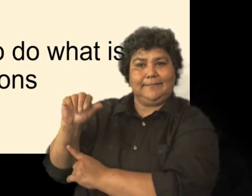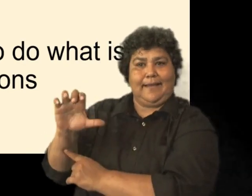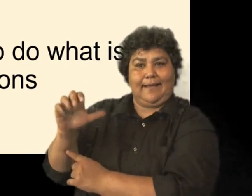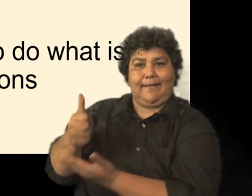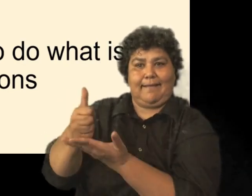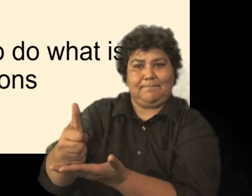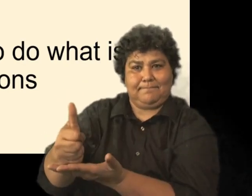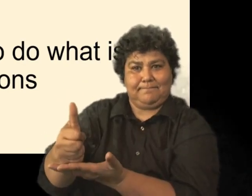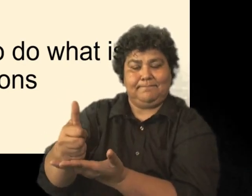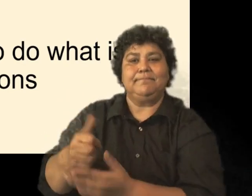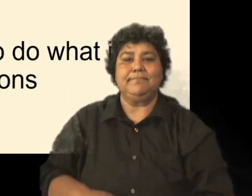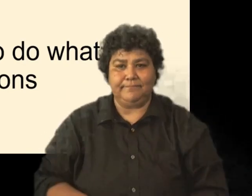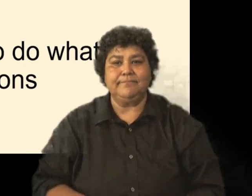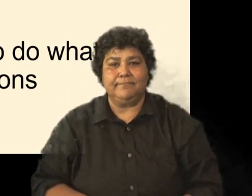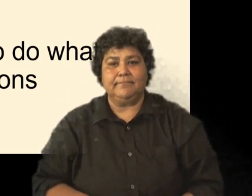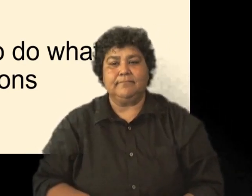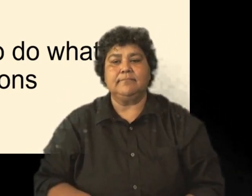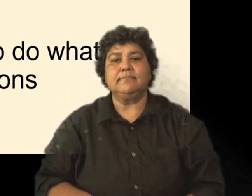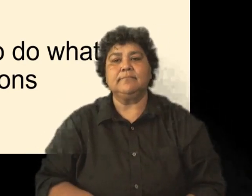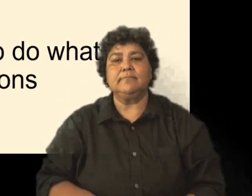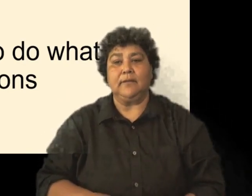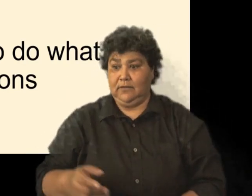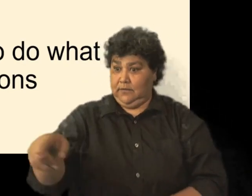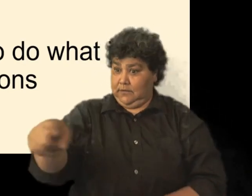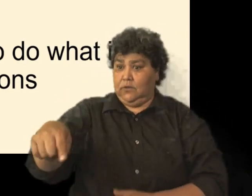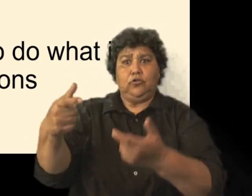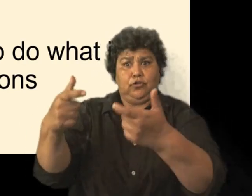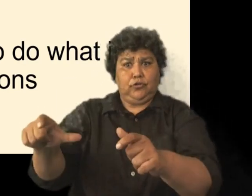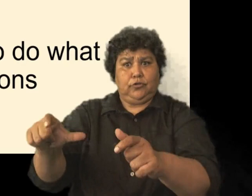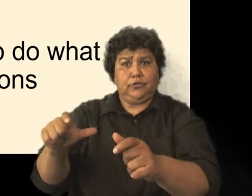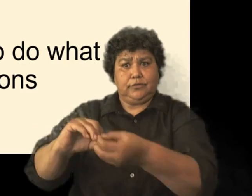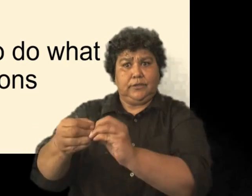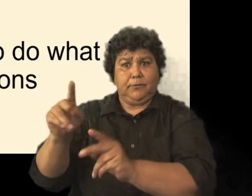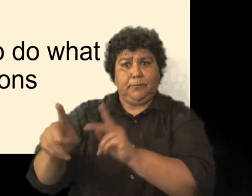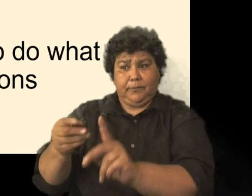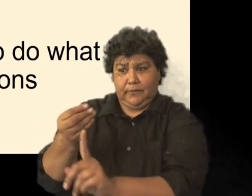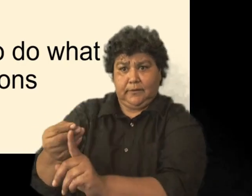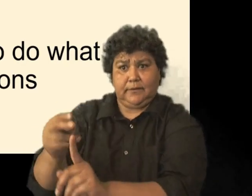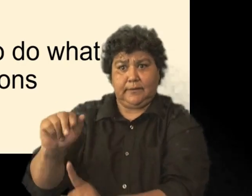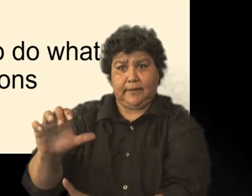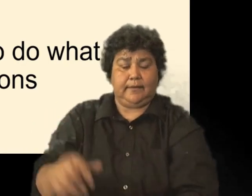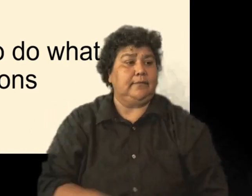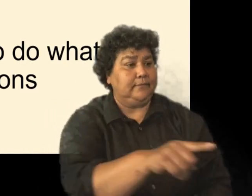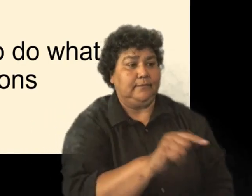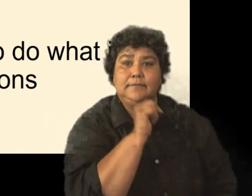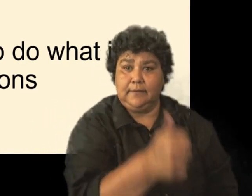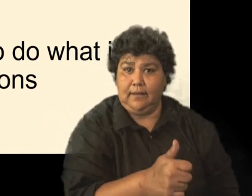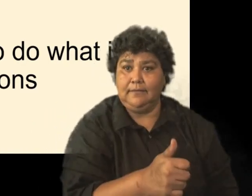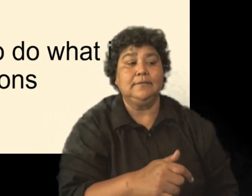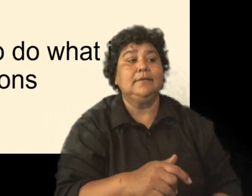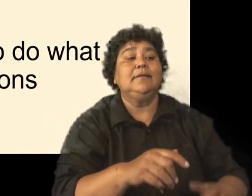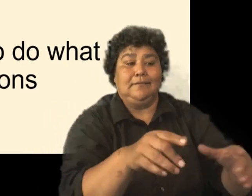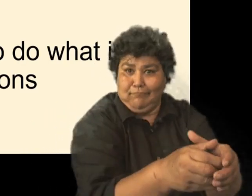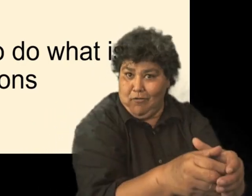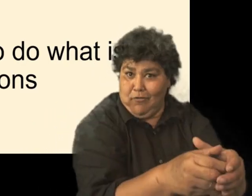study participants are twice as likely to receive NAC as placebo, but actually there's little disadvantage to being in the placebo